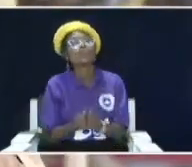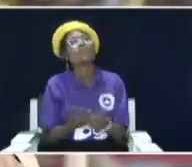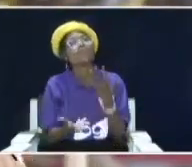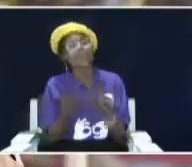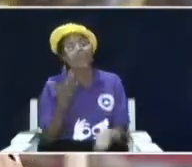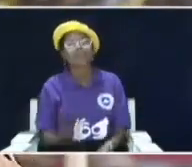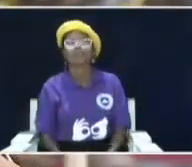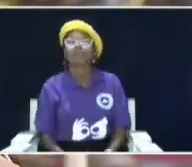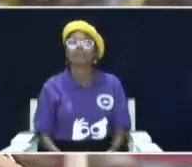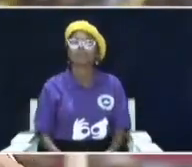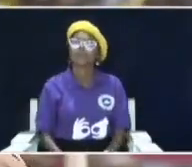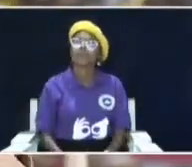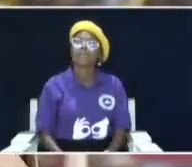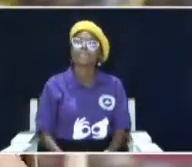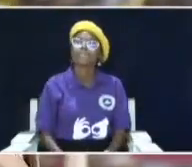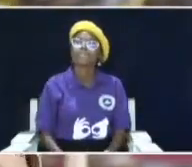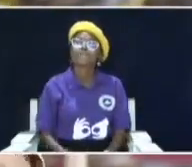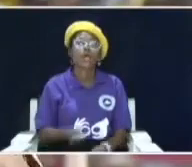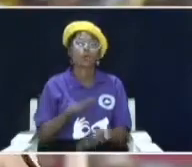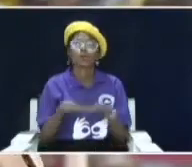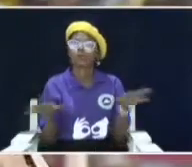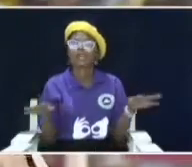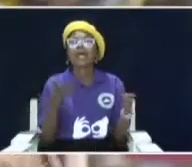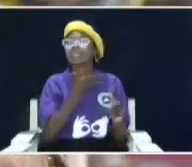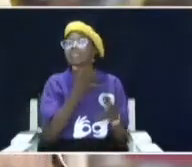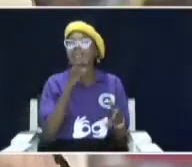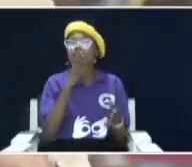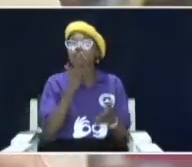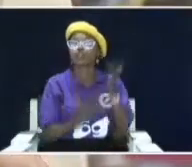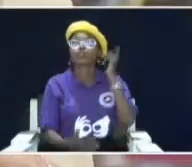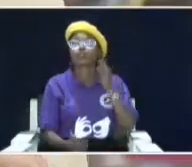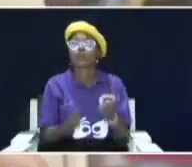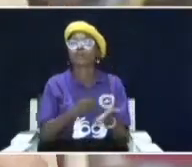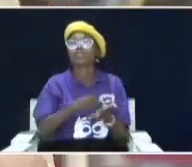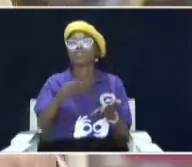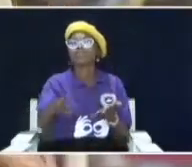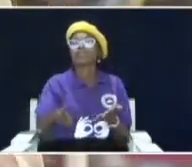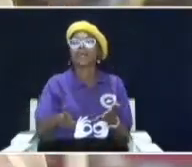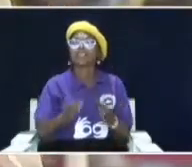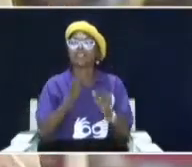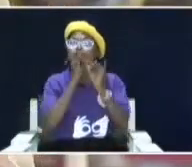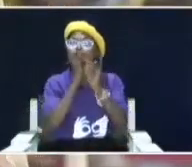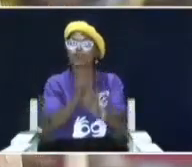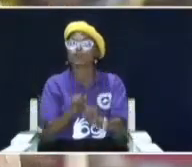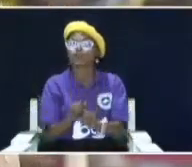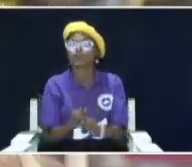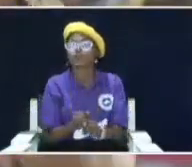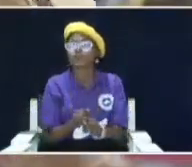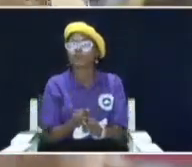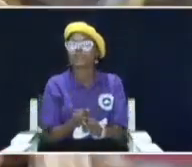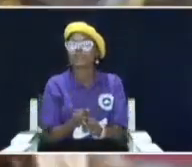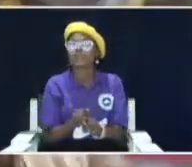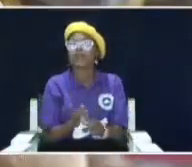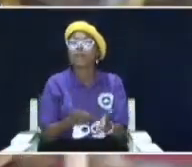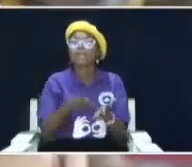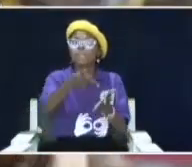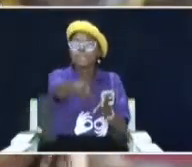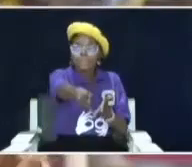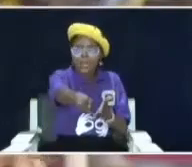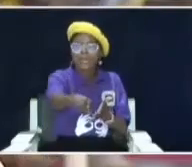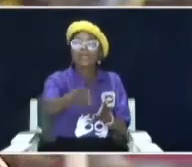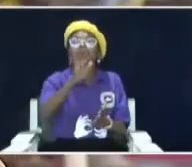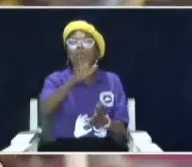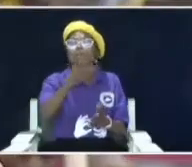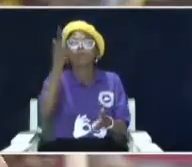don't. You don't. There are some divine instruction that you cannot say no to. Pay your tithe. Don't